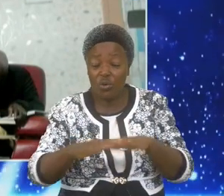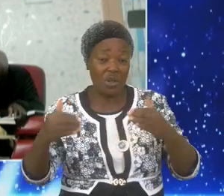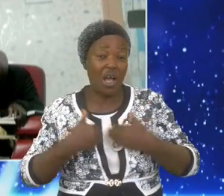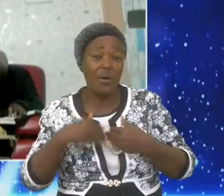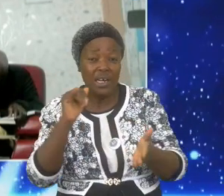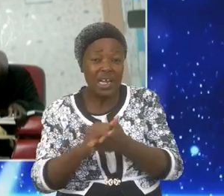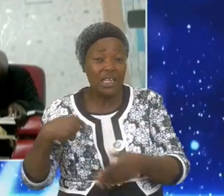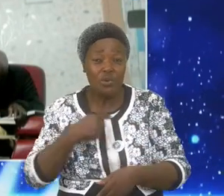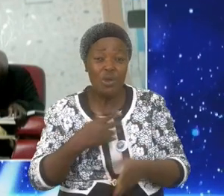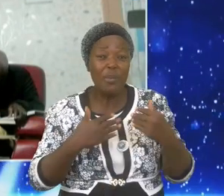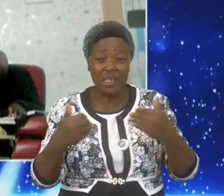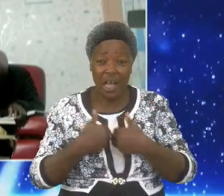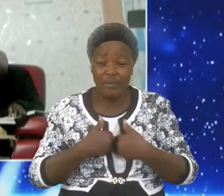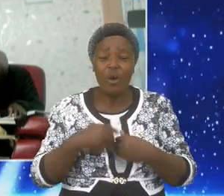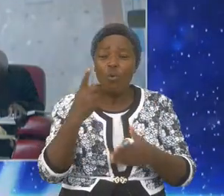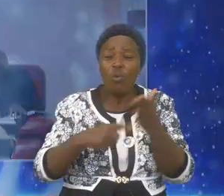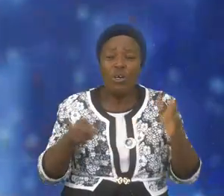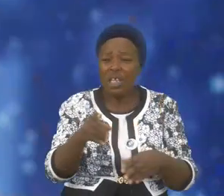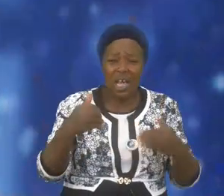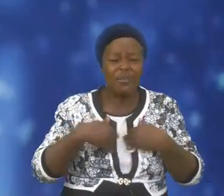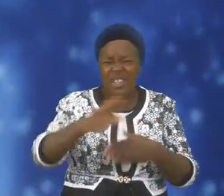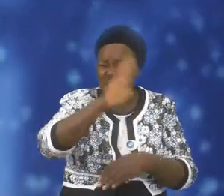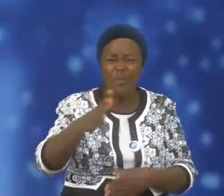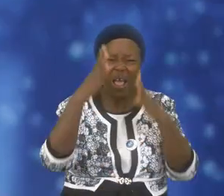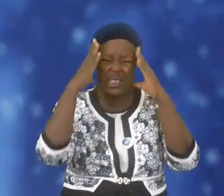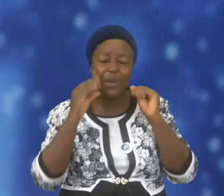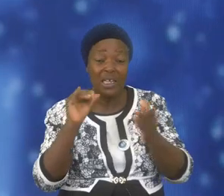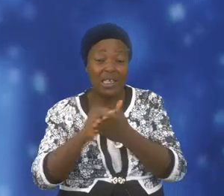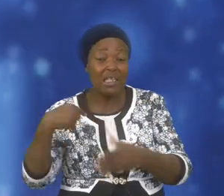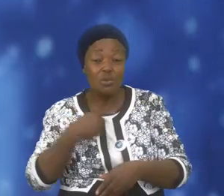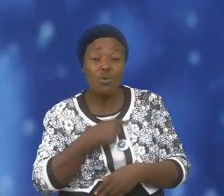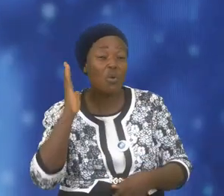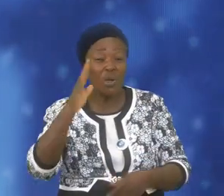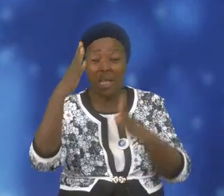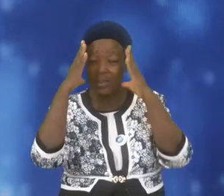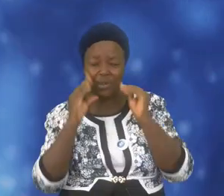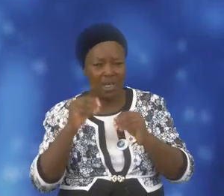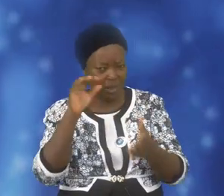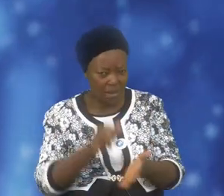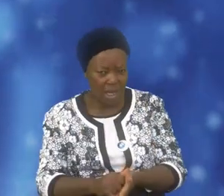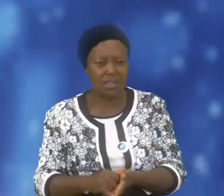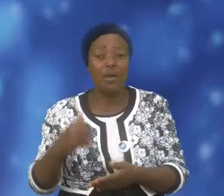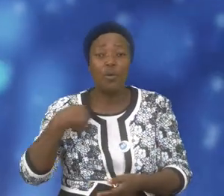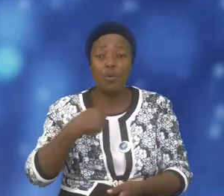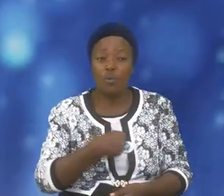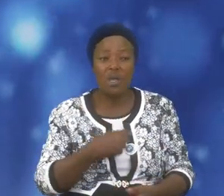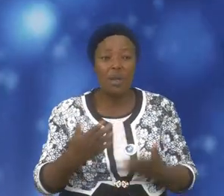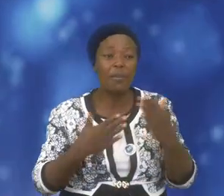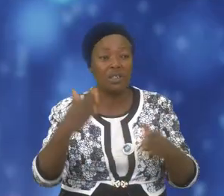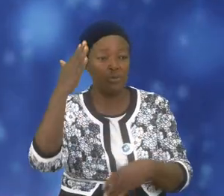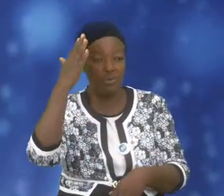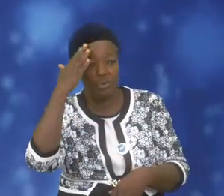we might experience. That we might know the things that are freely given